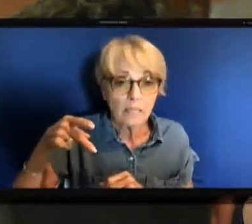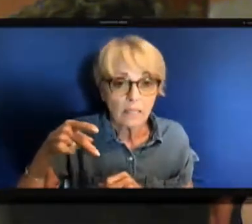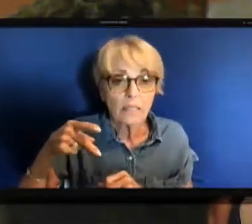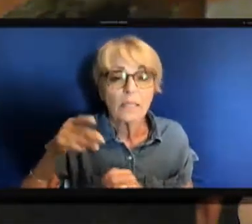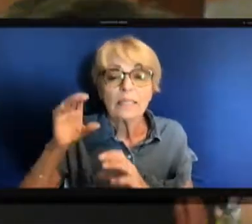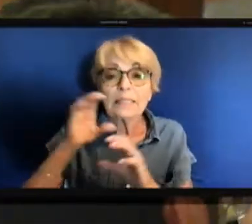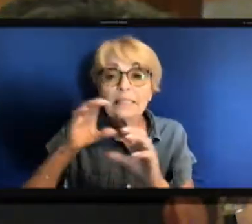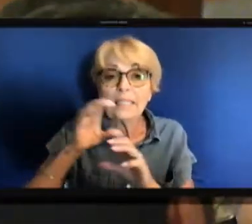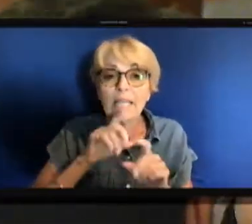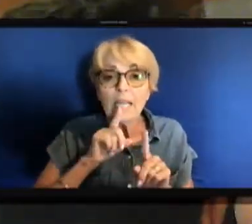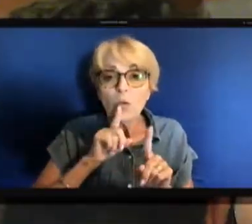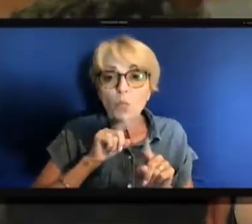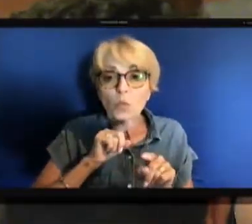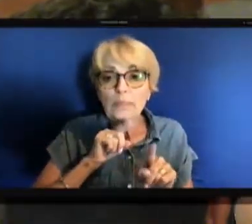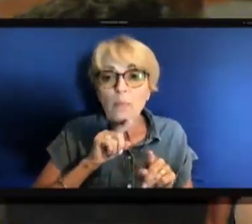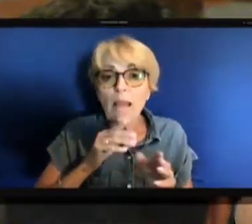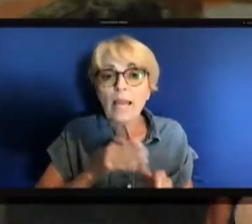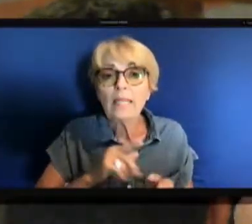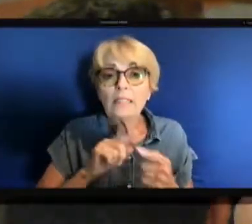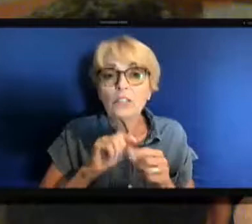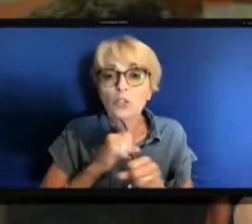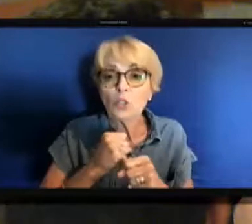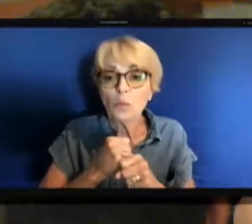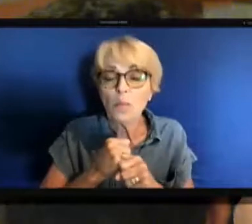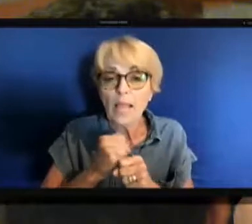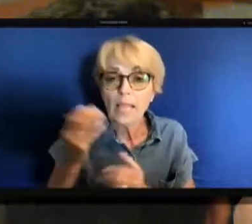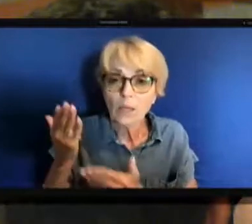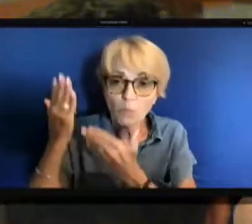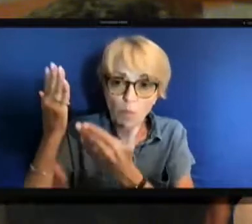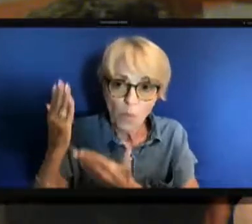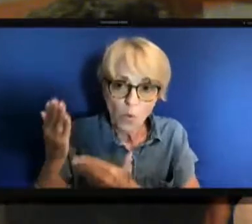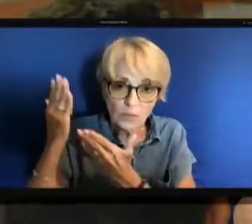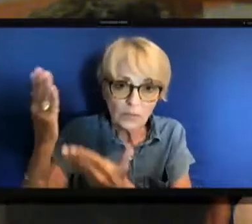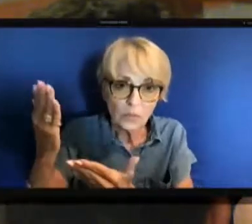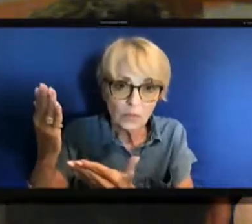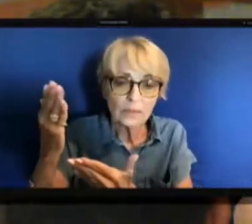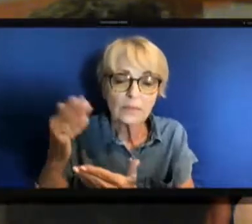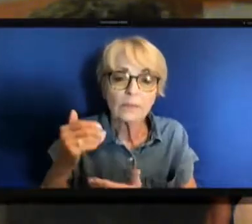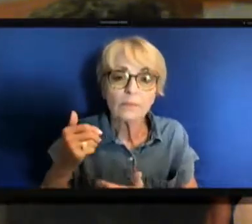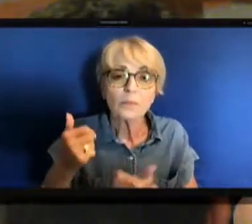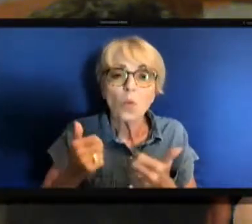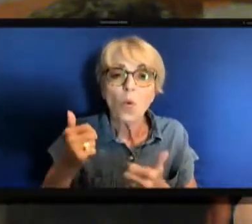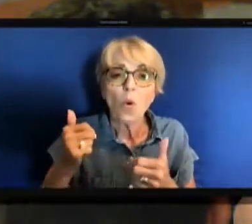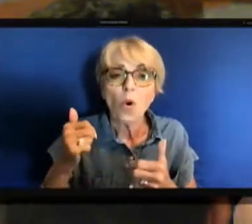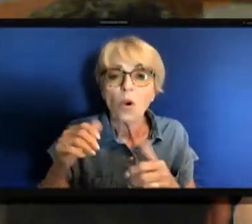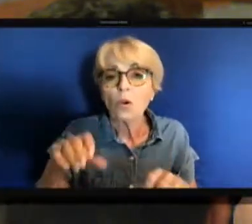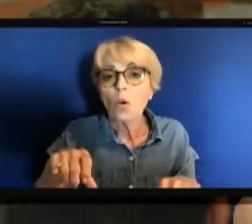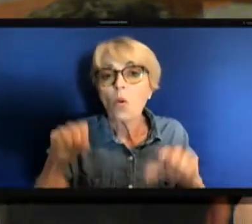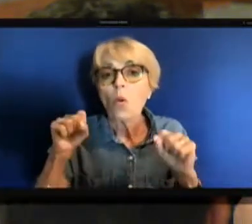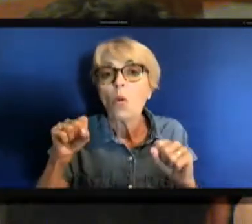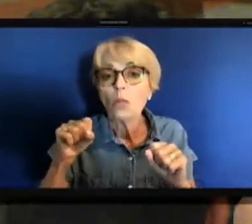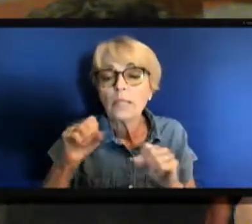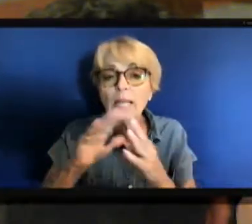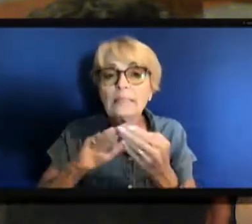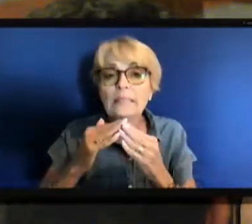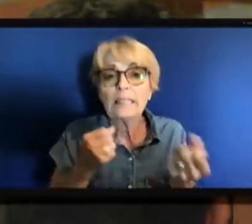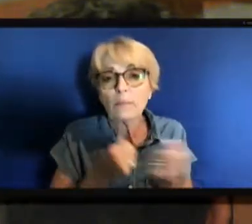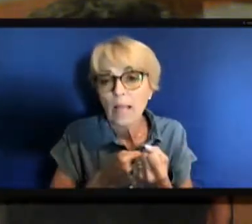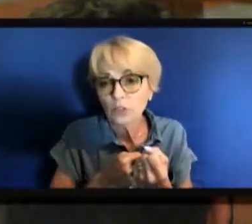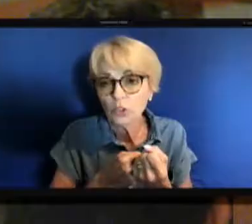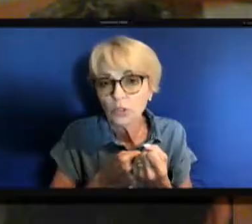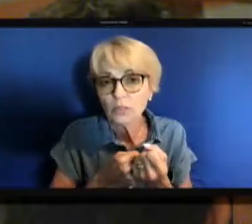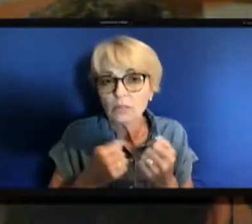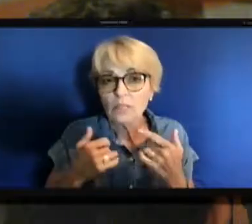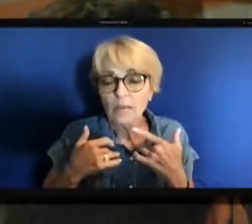respondents to make proposals for holding a city-sponsored Juneteenth event.